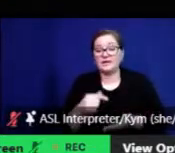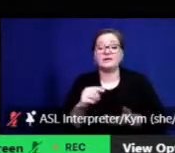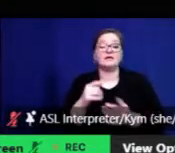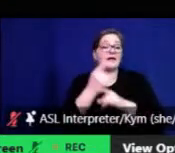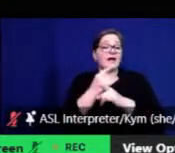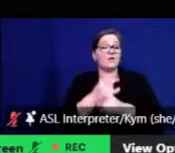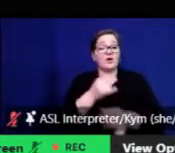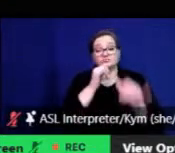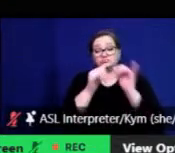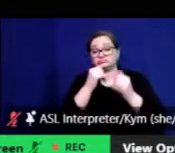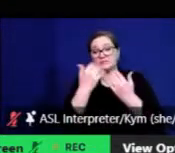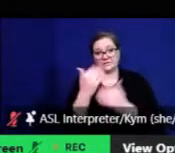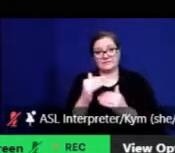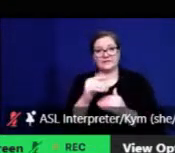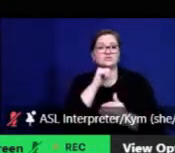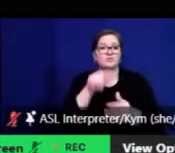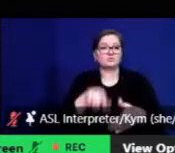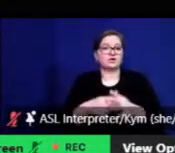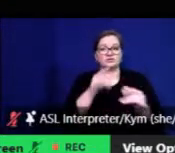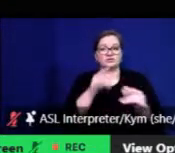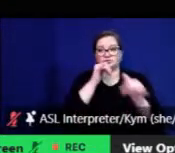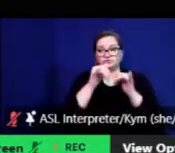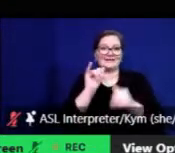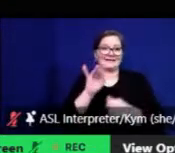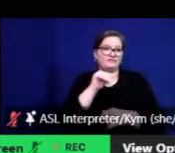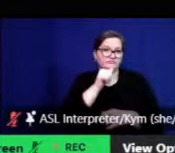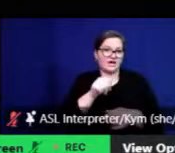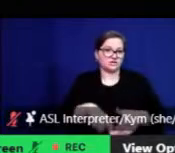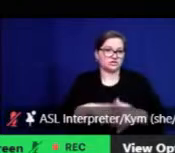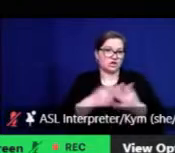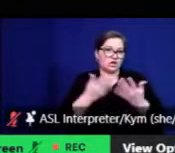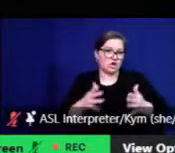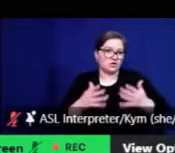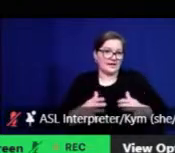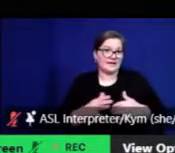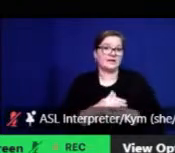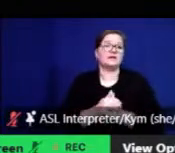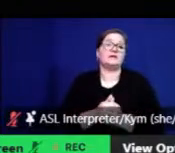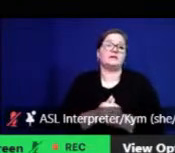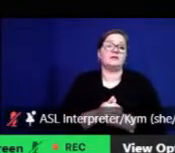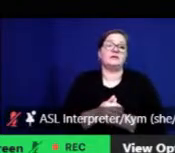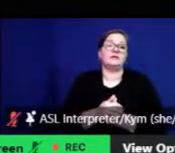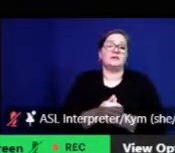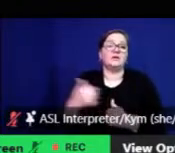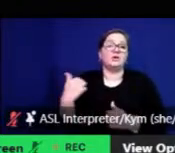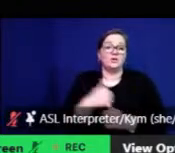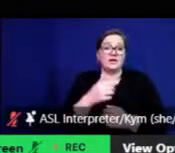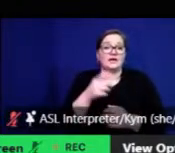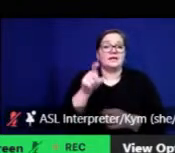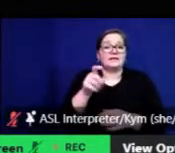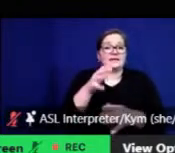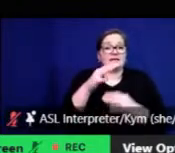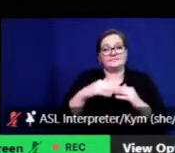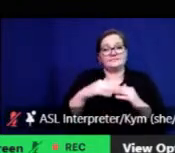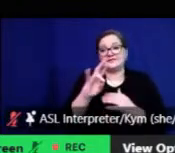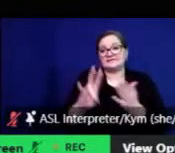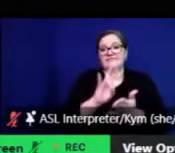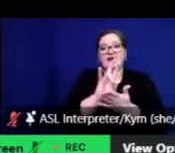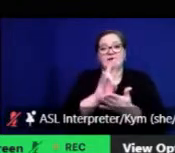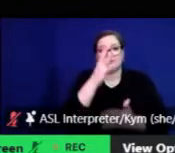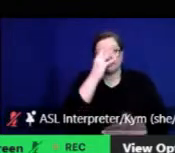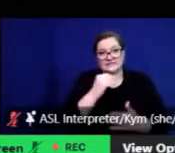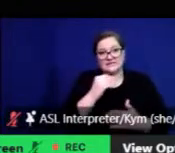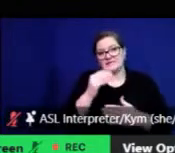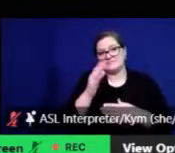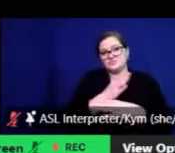and don't start drinking alcohol if we have not already. We get at least 7 hours of sleep, ideally between 7